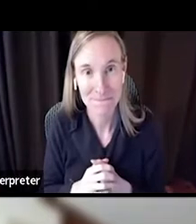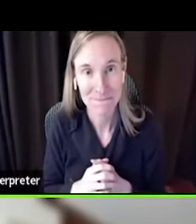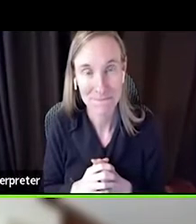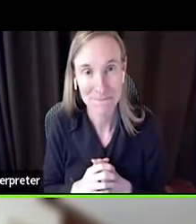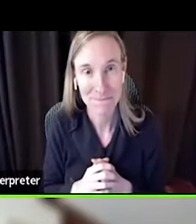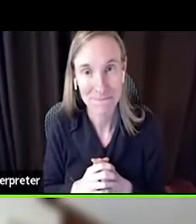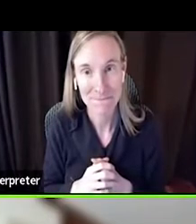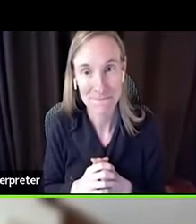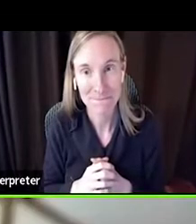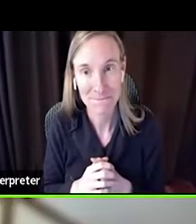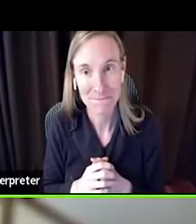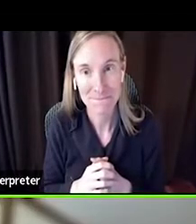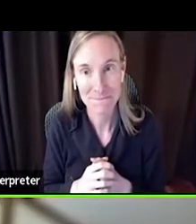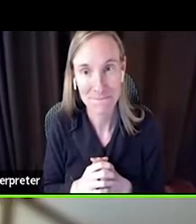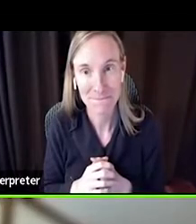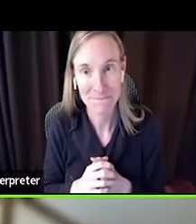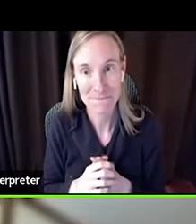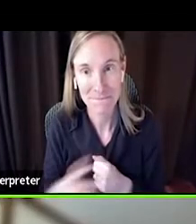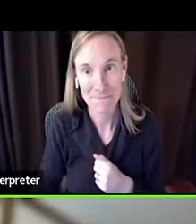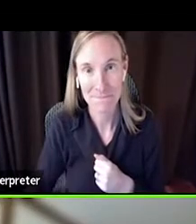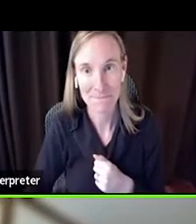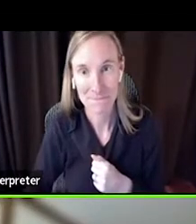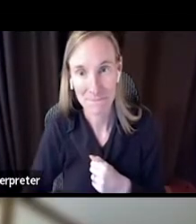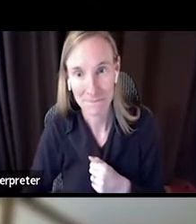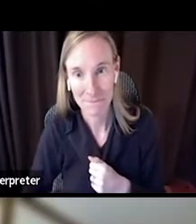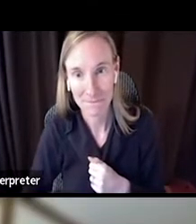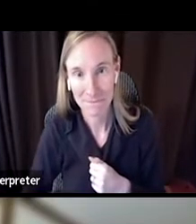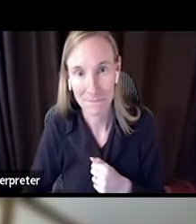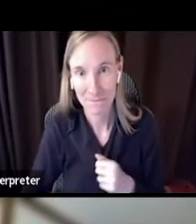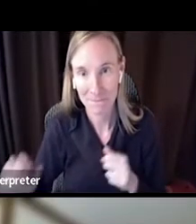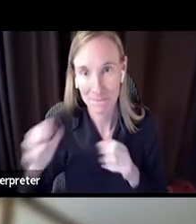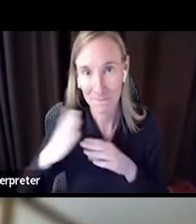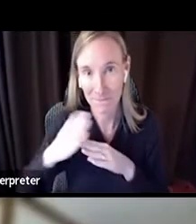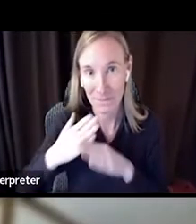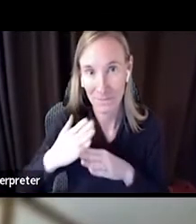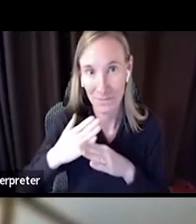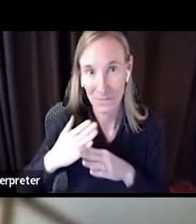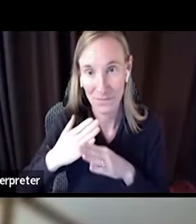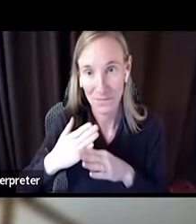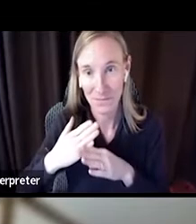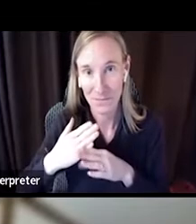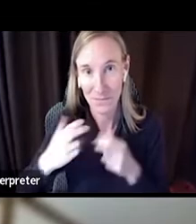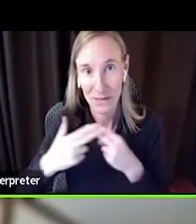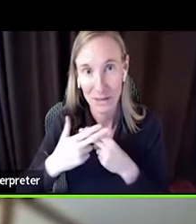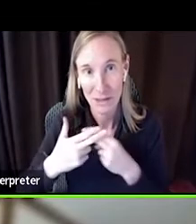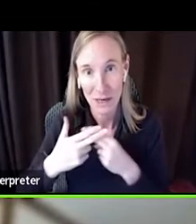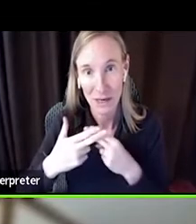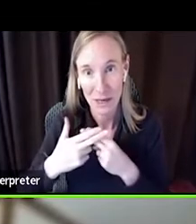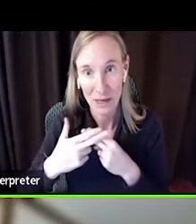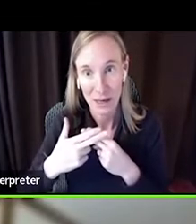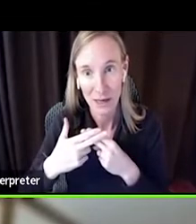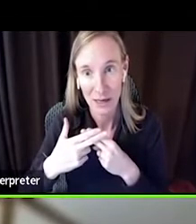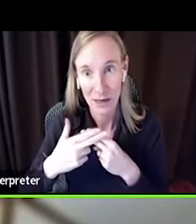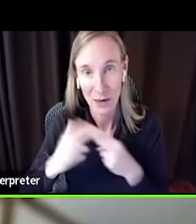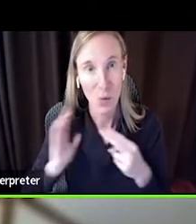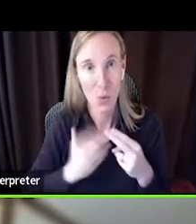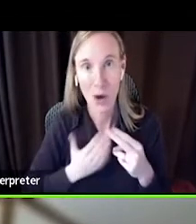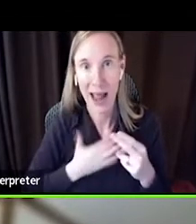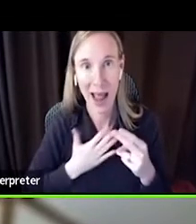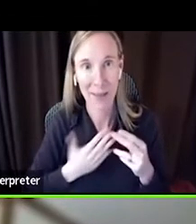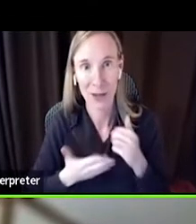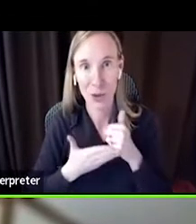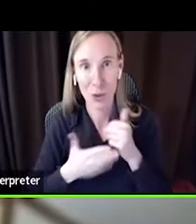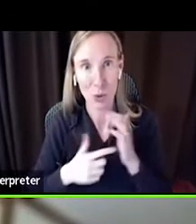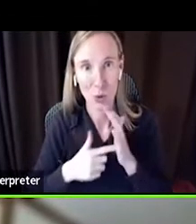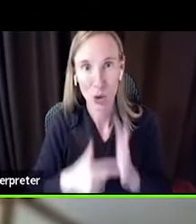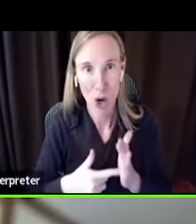And is your preference that we share? Oh, that's a good display question. The slides, because we're happy to, if